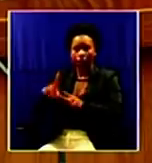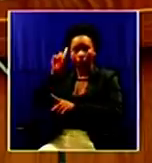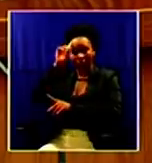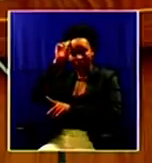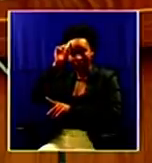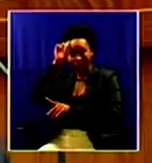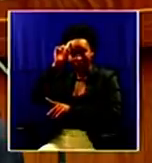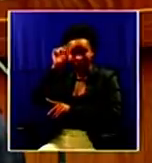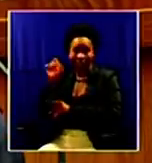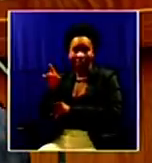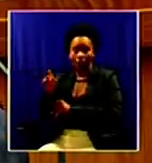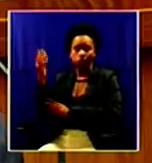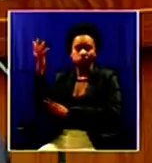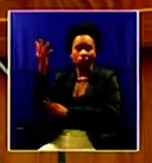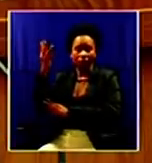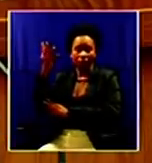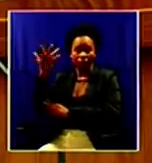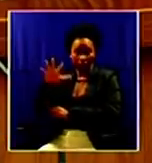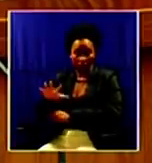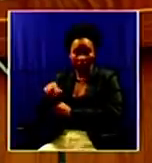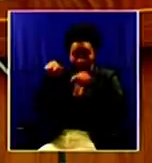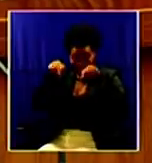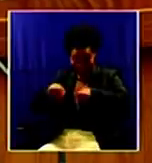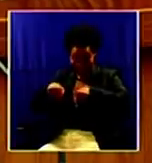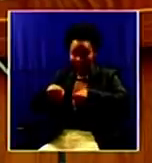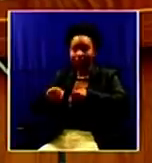African address from this podium.